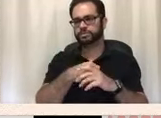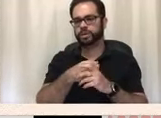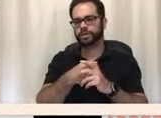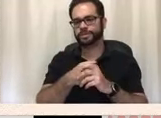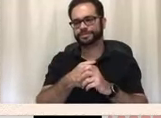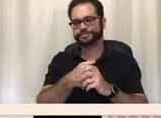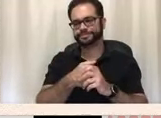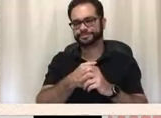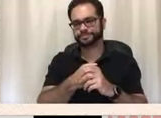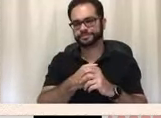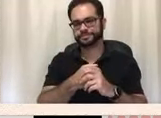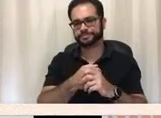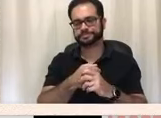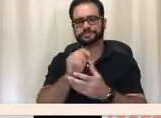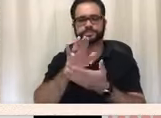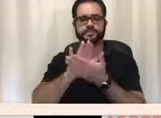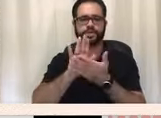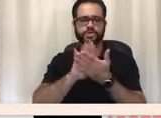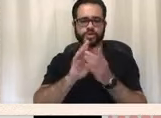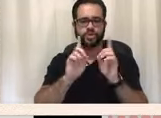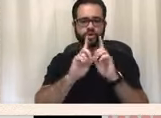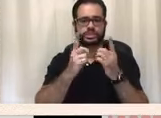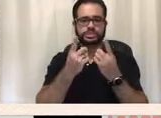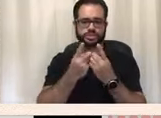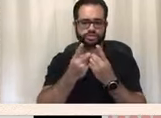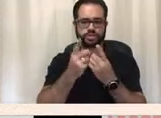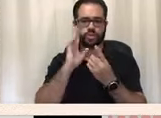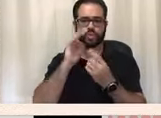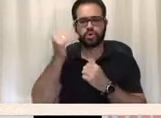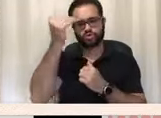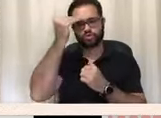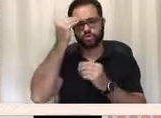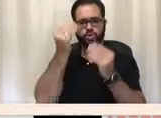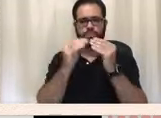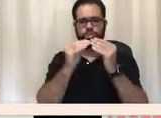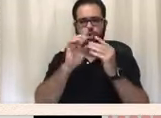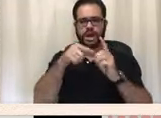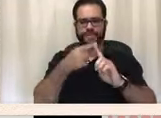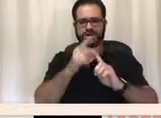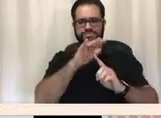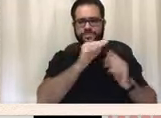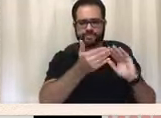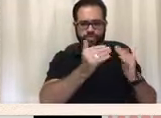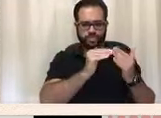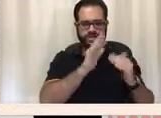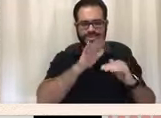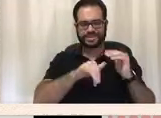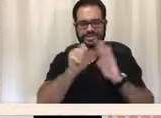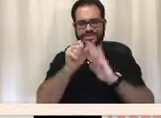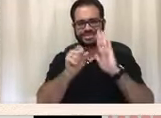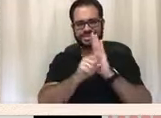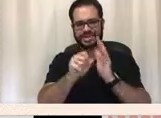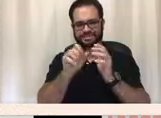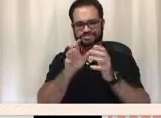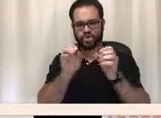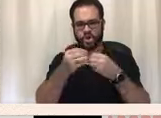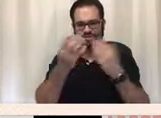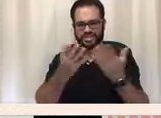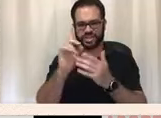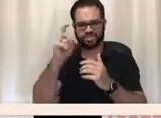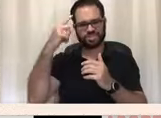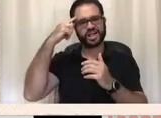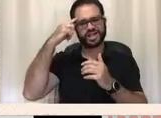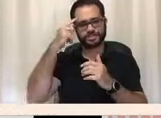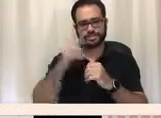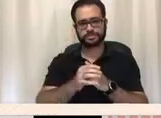a school district is going to know more about their community than the state office here in Tallahassee. Brandon, Florida, their